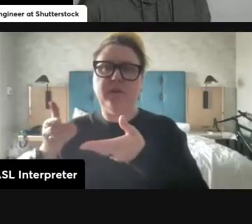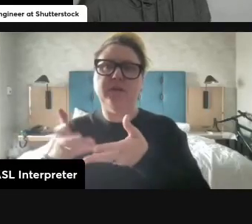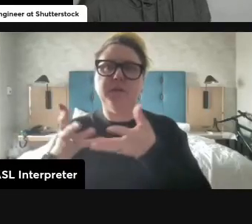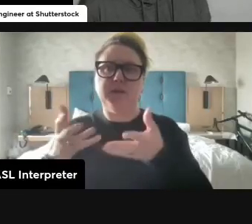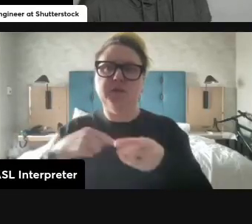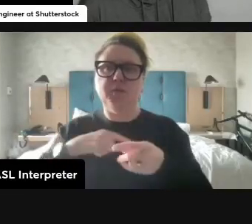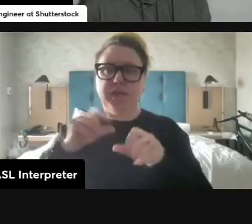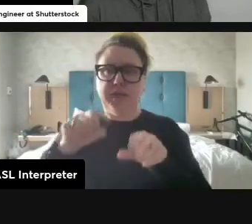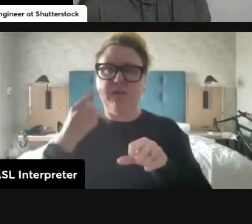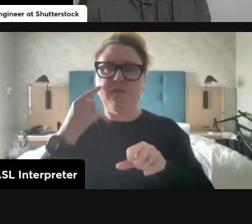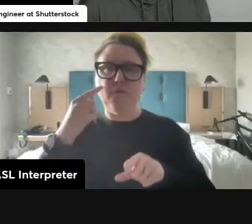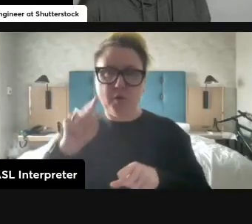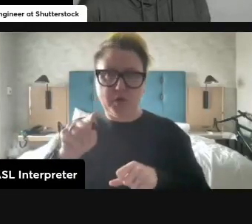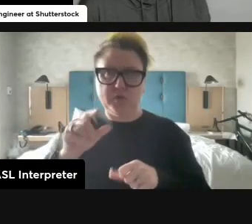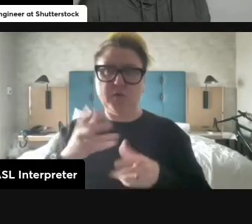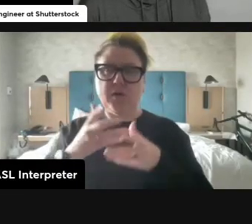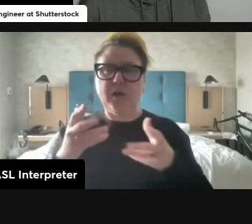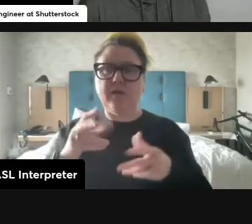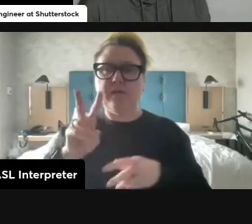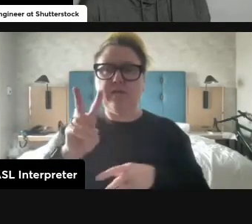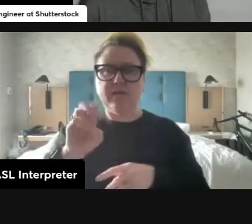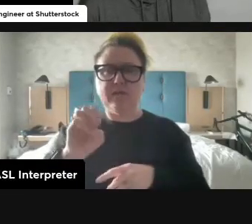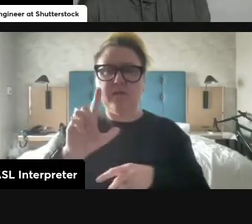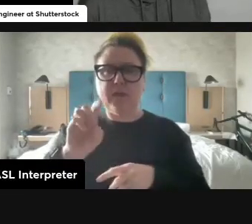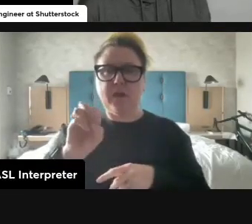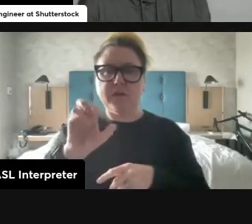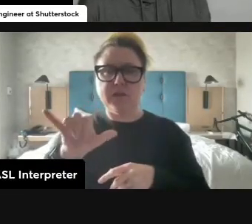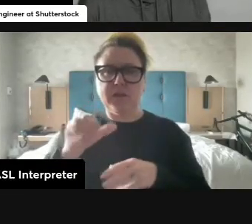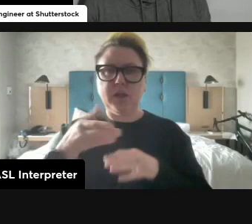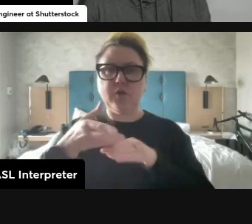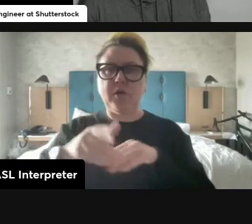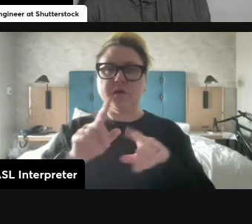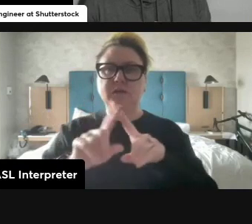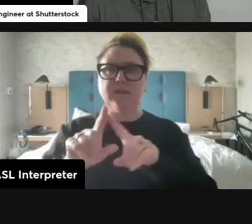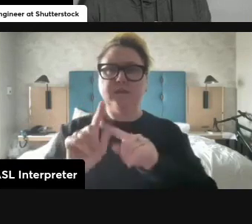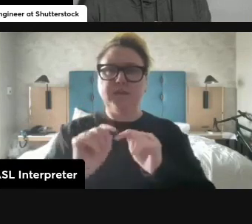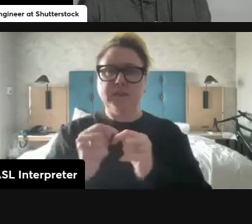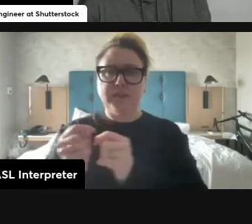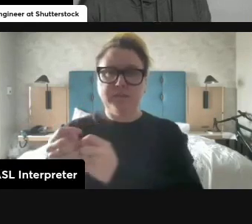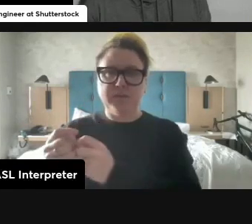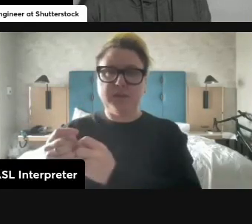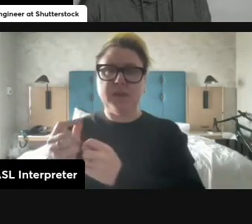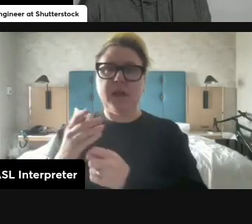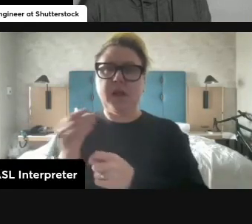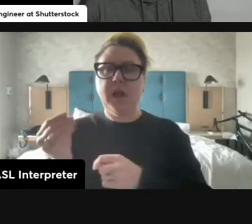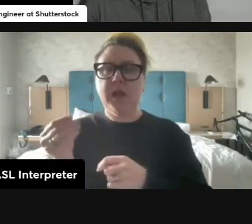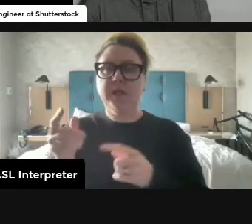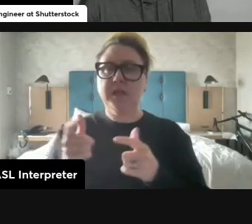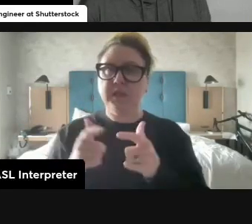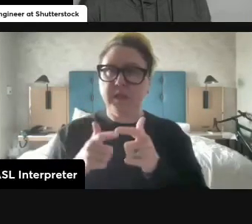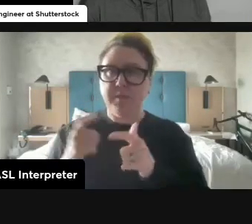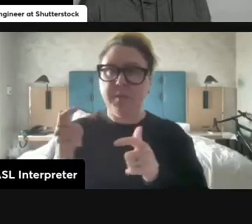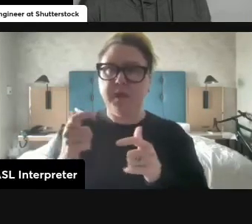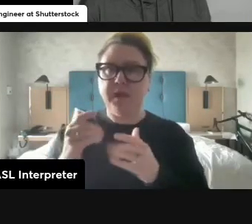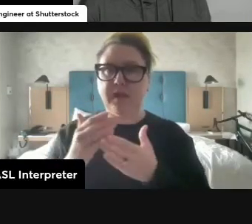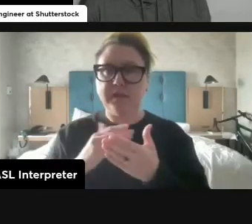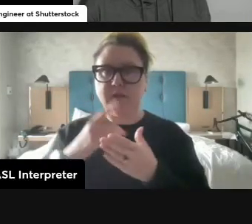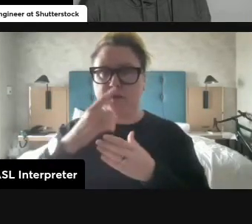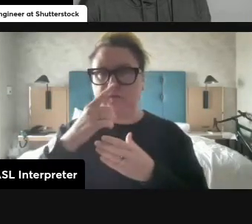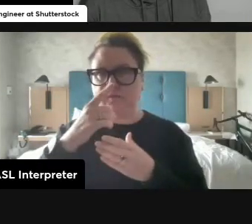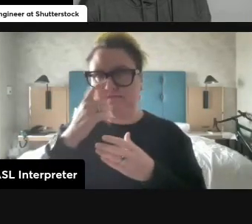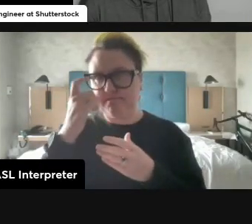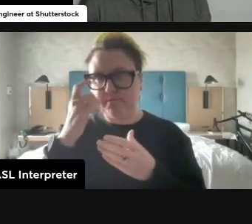we have seen a lot of velocity across teams, and I think the biggest lesson for us is also, how do we accommodate the unique needs of different